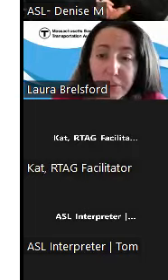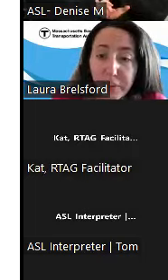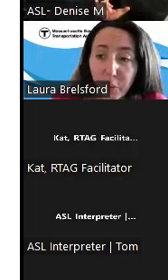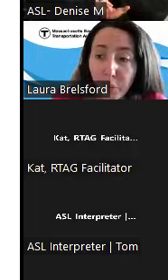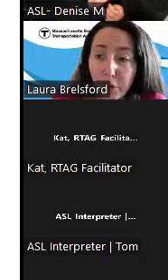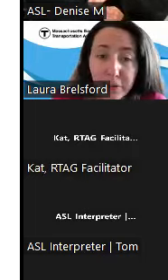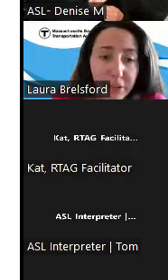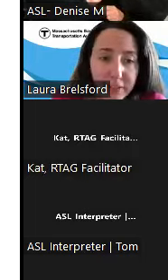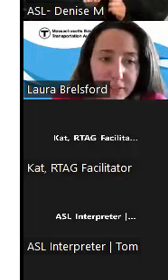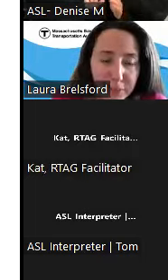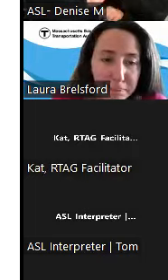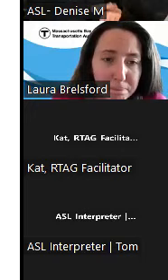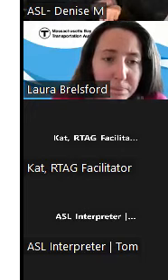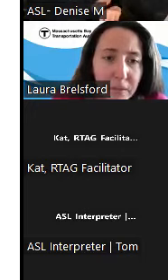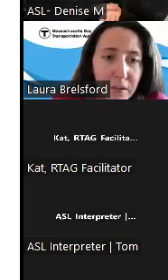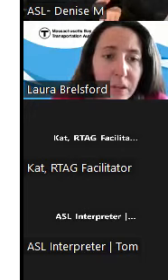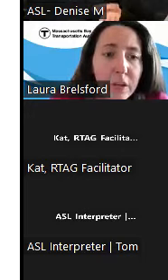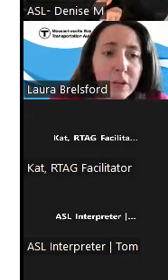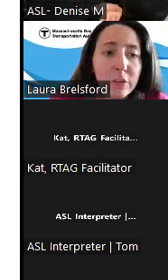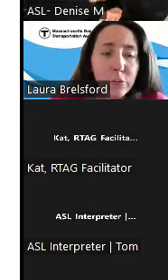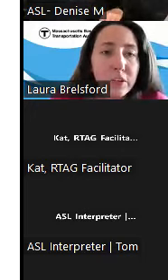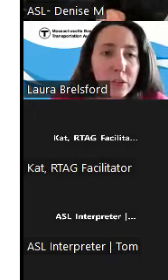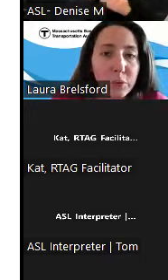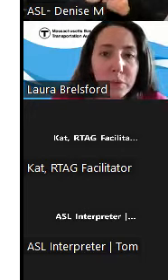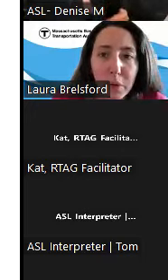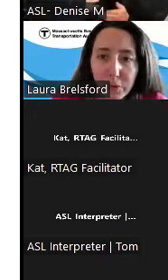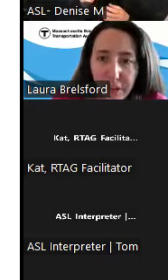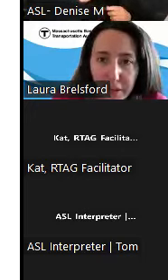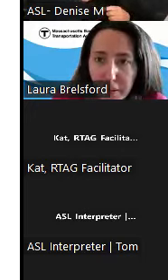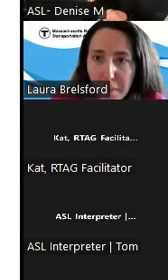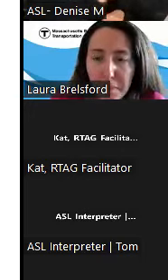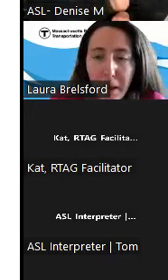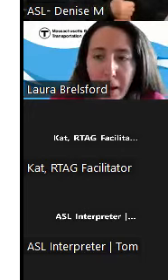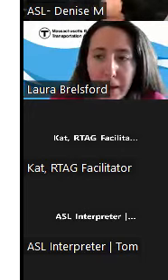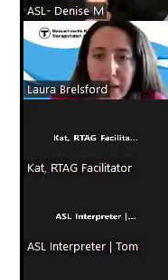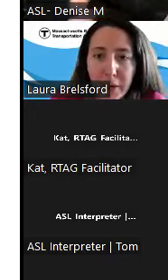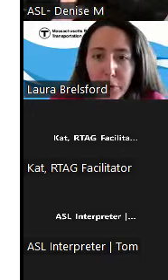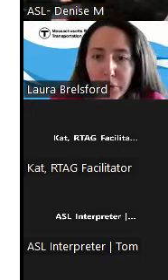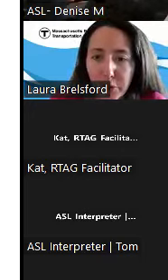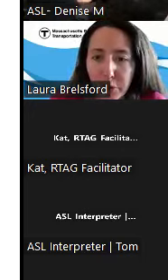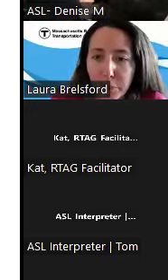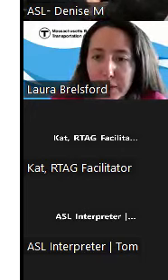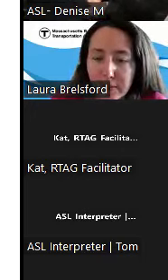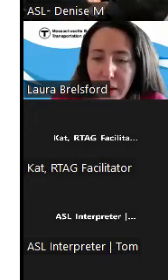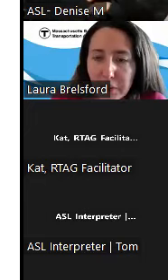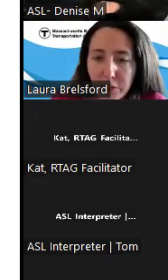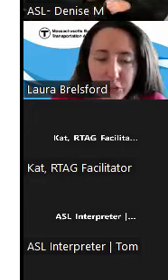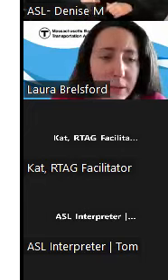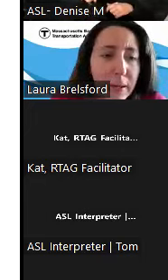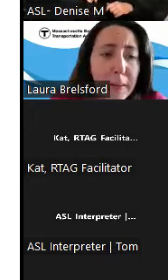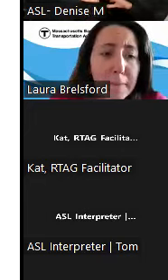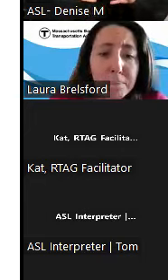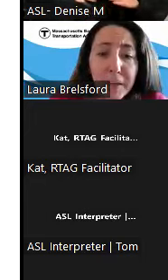elevators within the core of our system. So this was motivated by a working group we